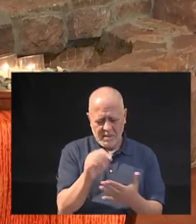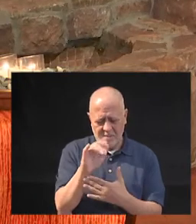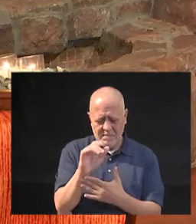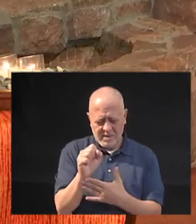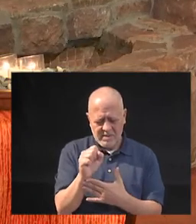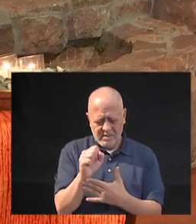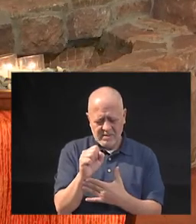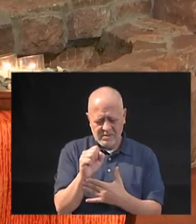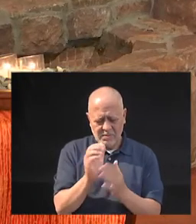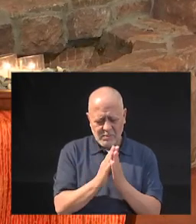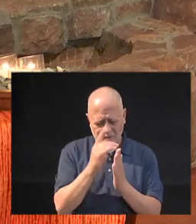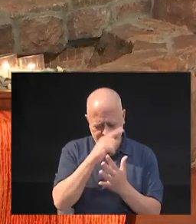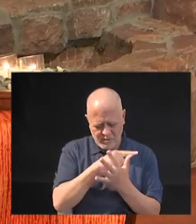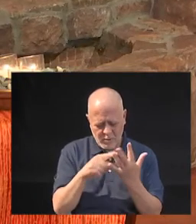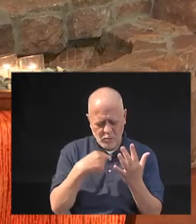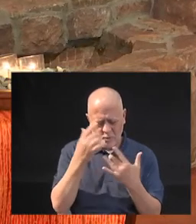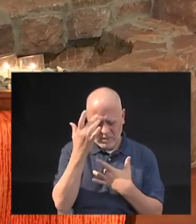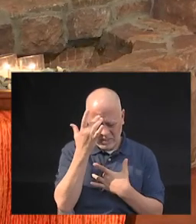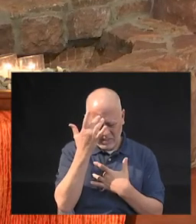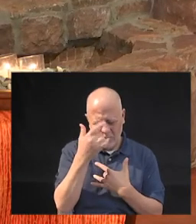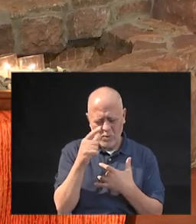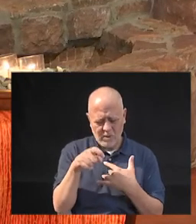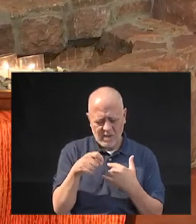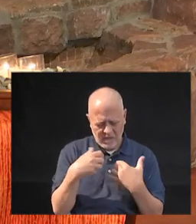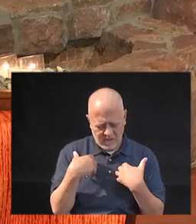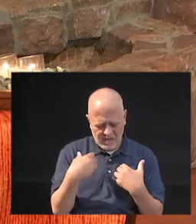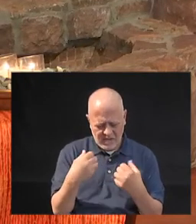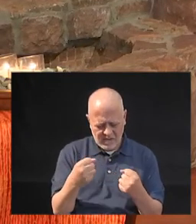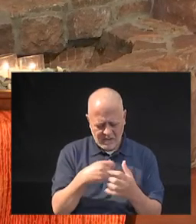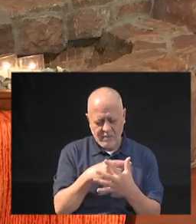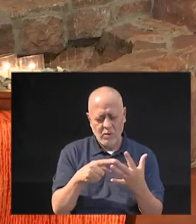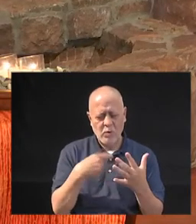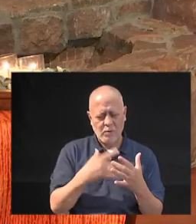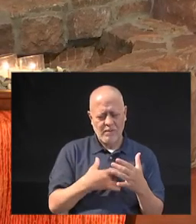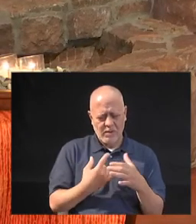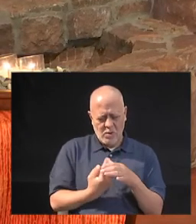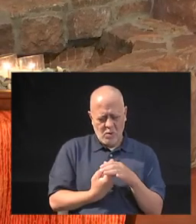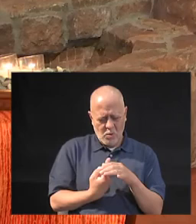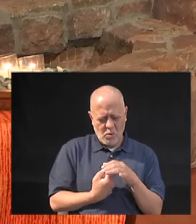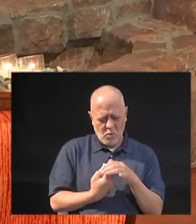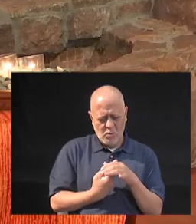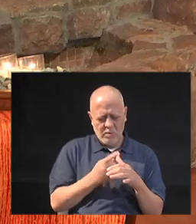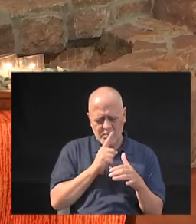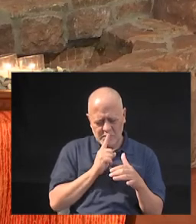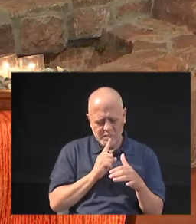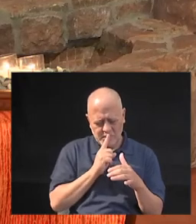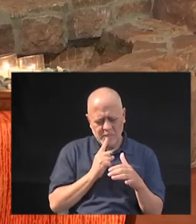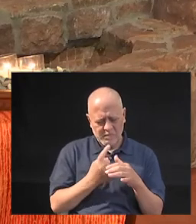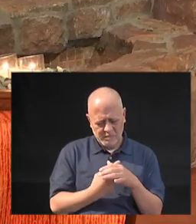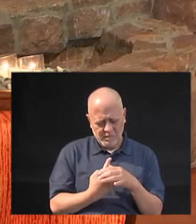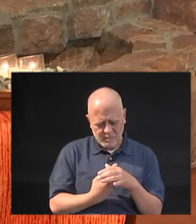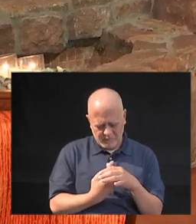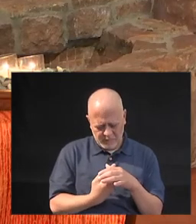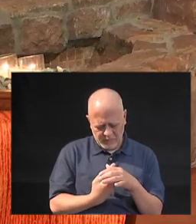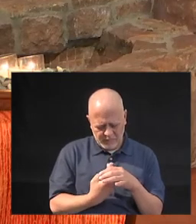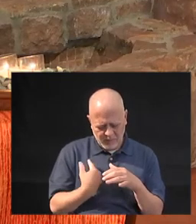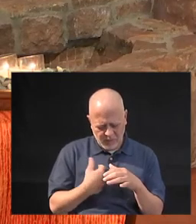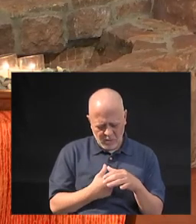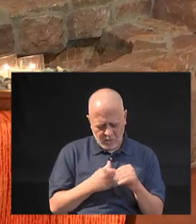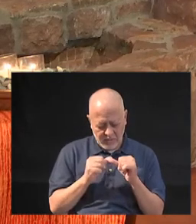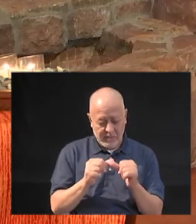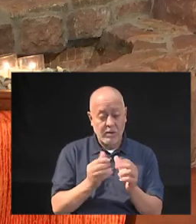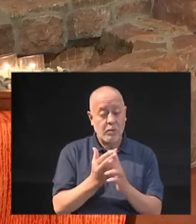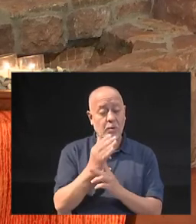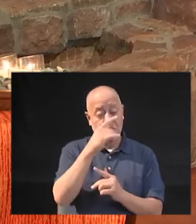sick and are in need of healing, for those who are feeling isolated and alone. As we continue through the summer